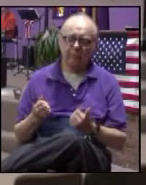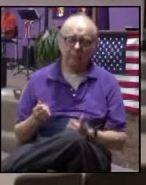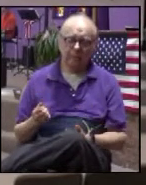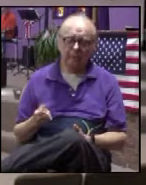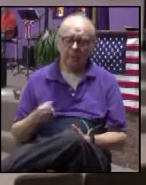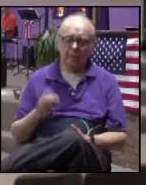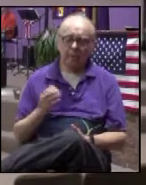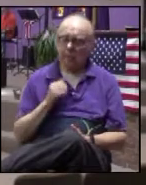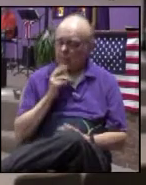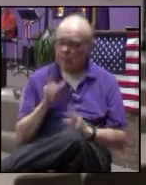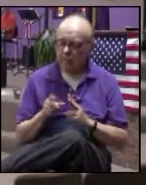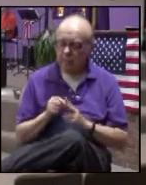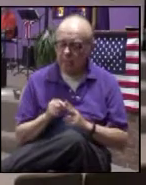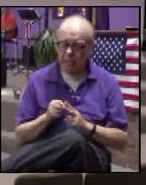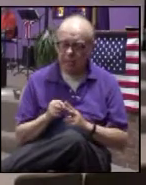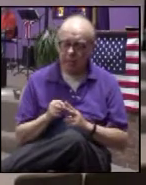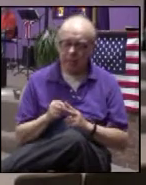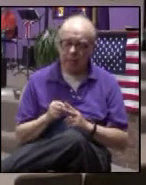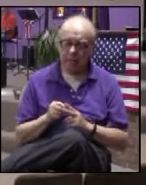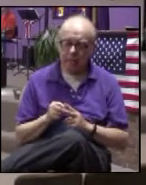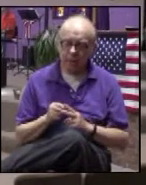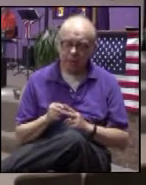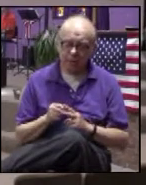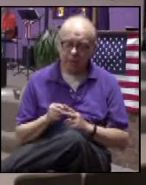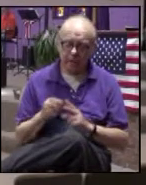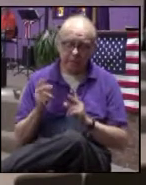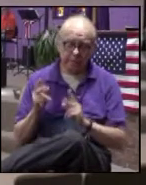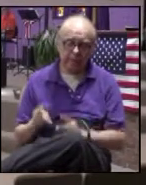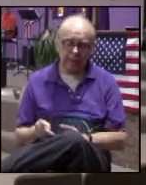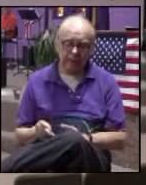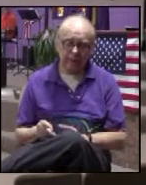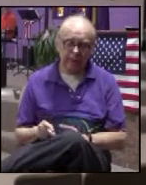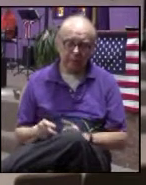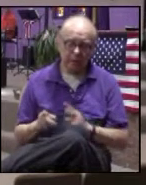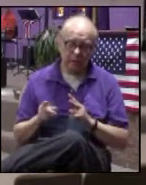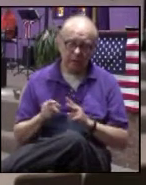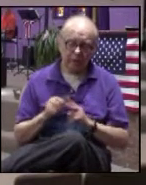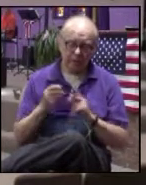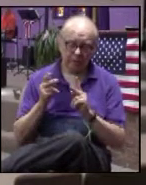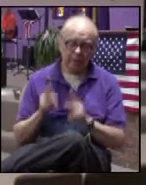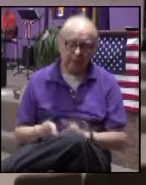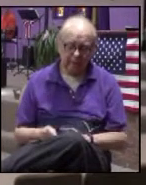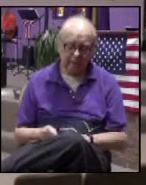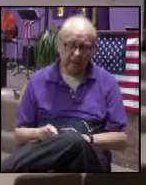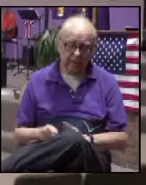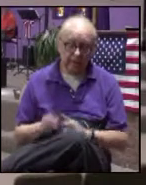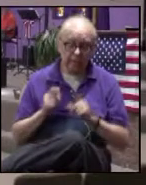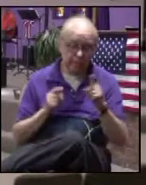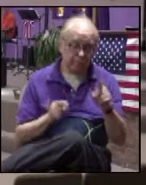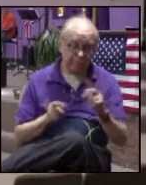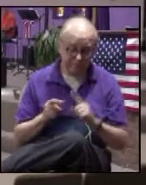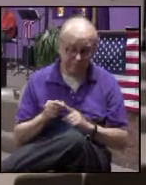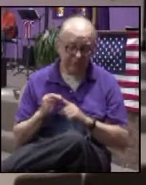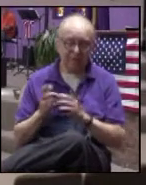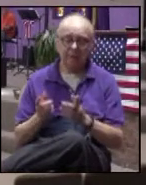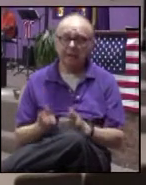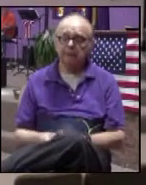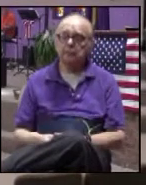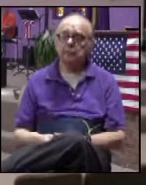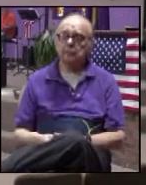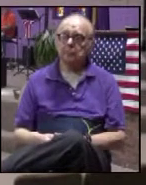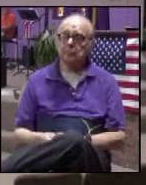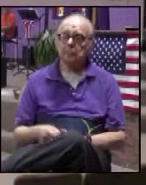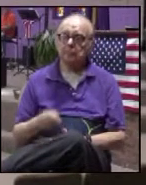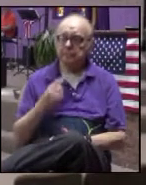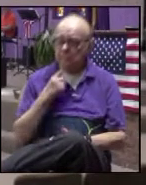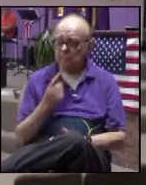God didn't choose anybody. He chose everybody, and He chose you specifically. And He says